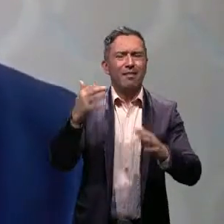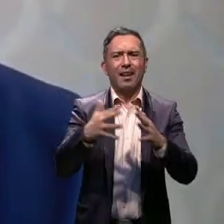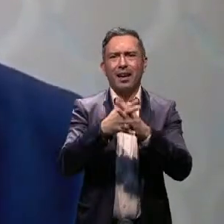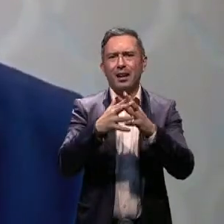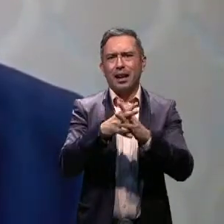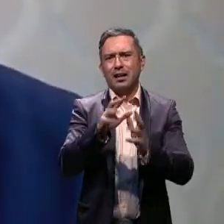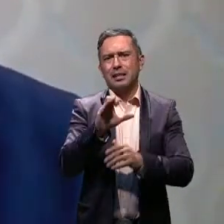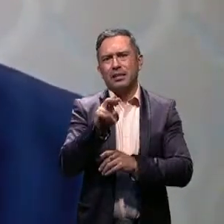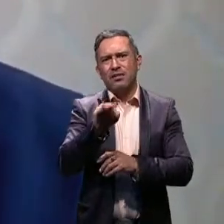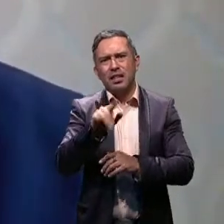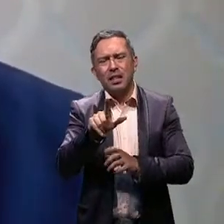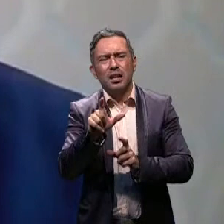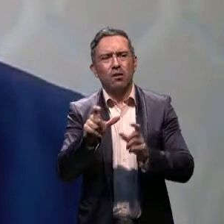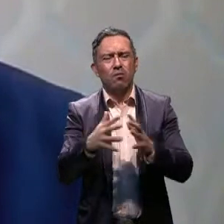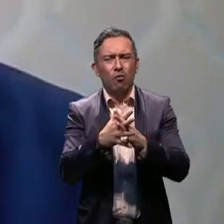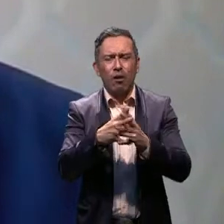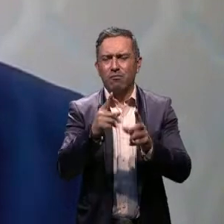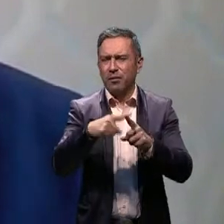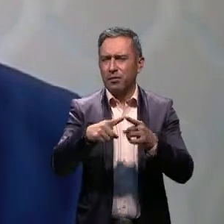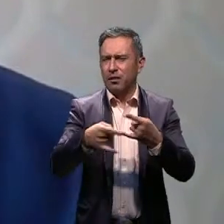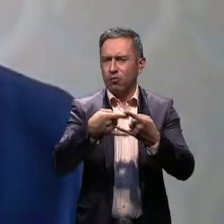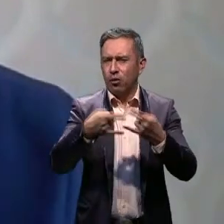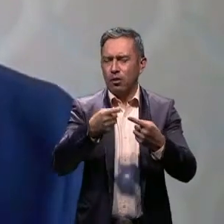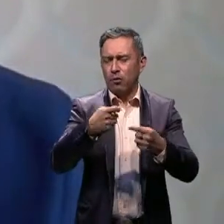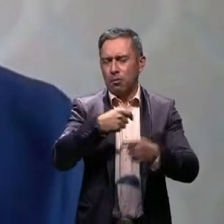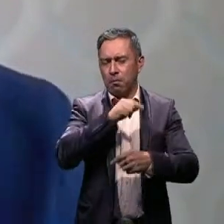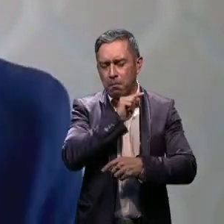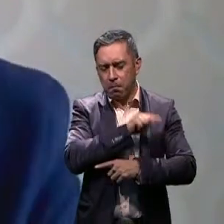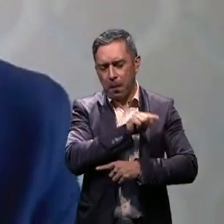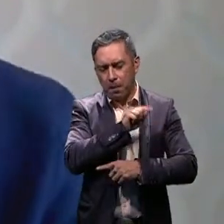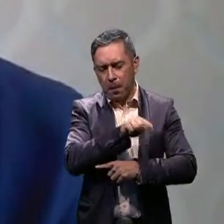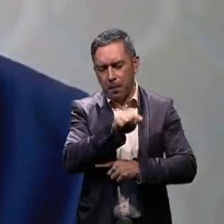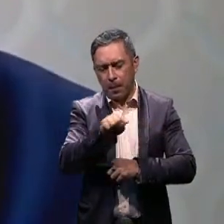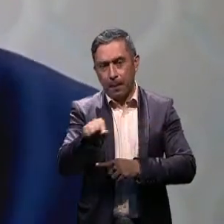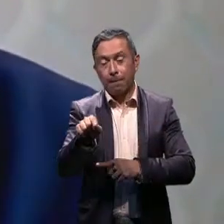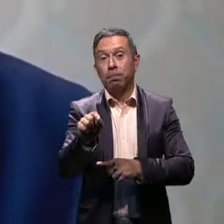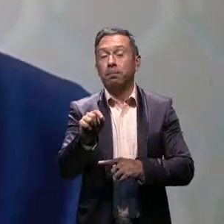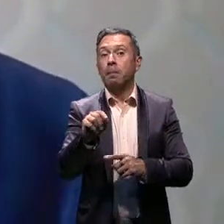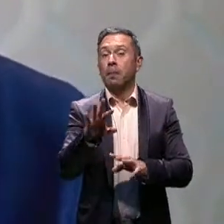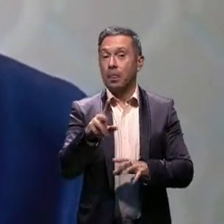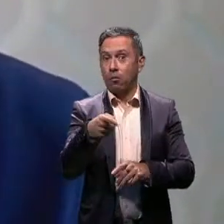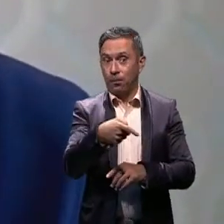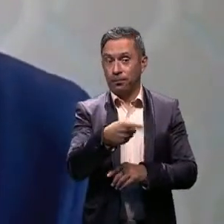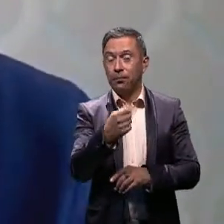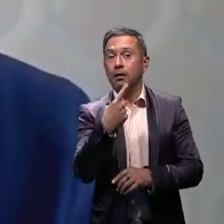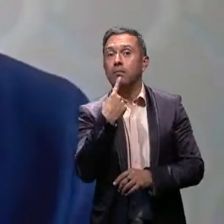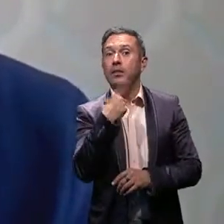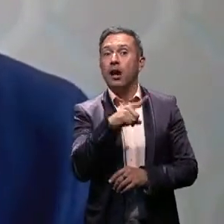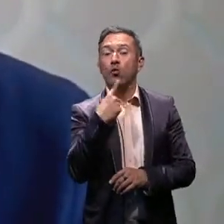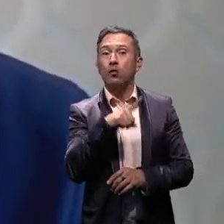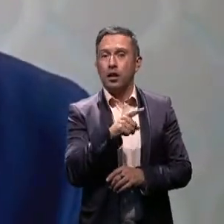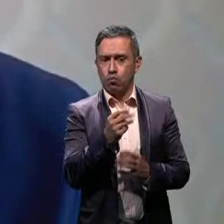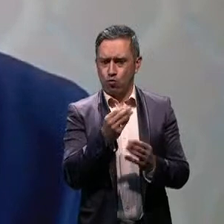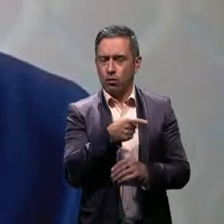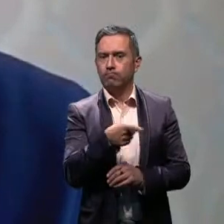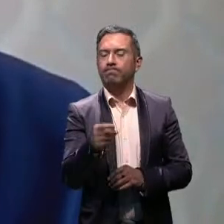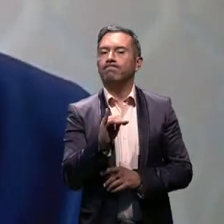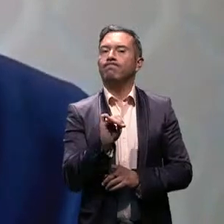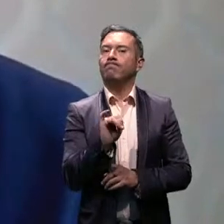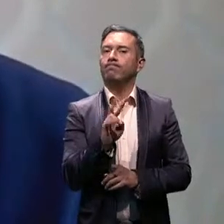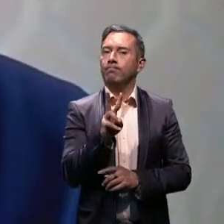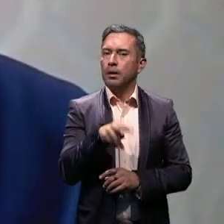civil wars, etc., etc. And we have to stress out